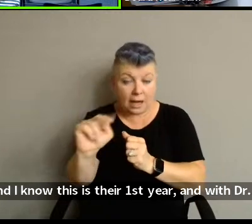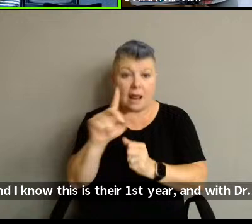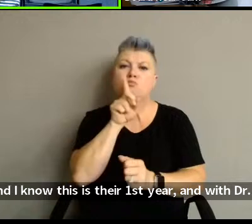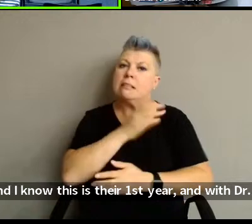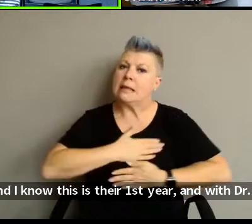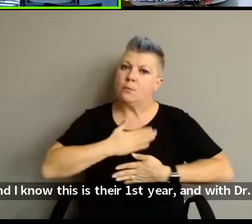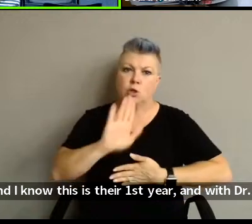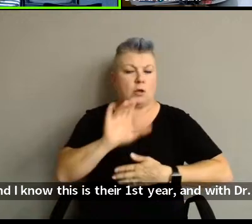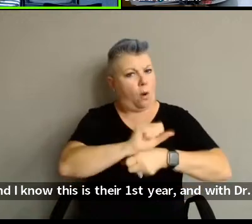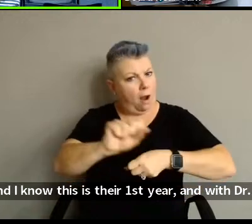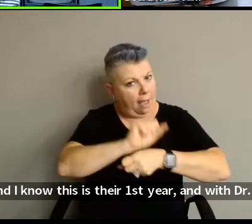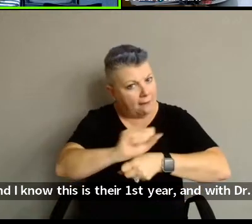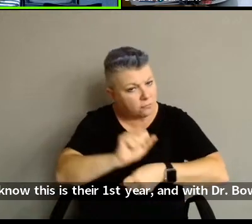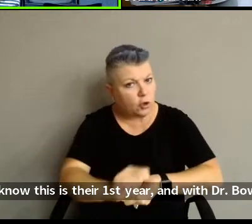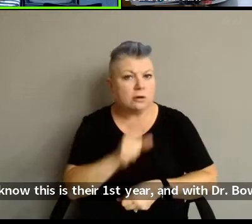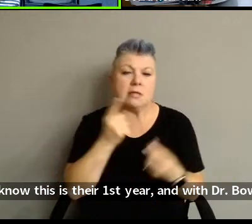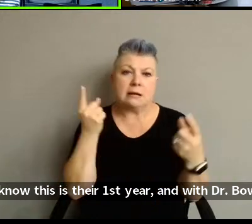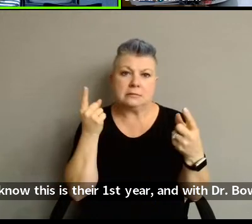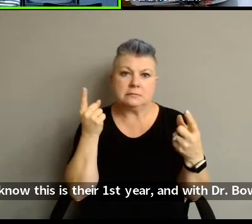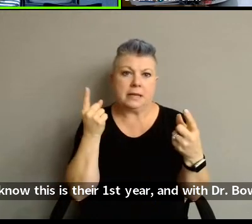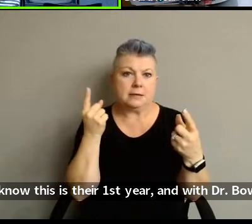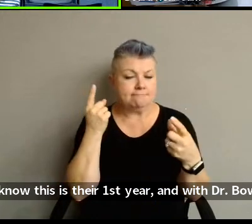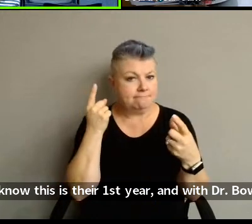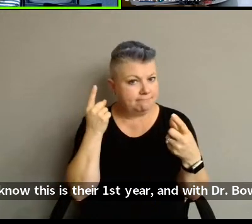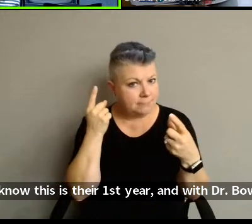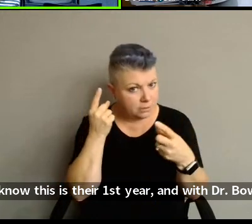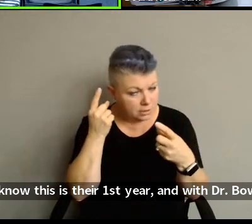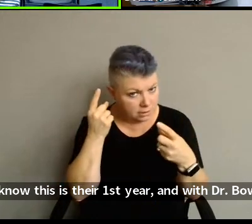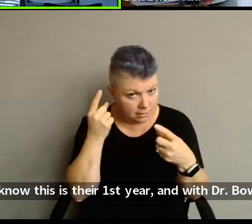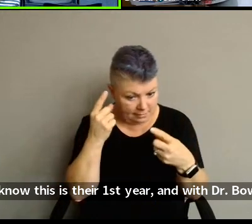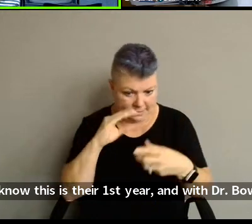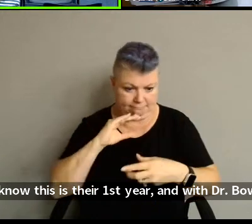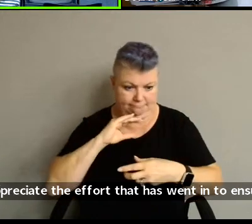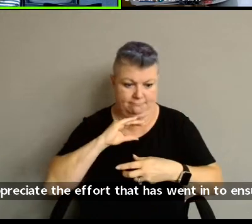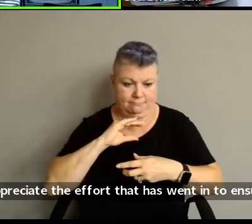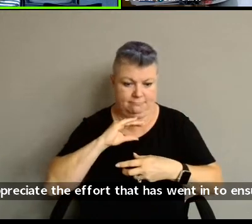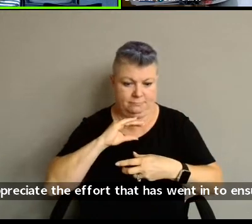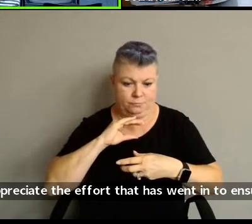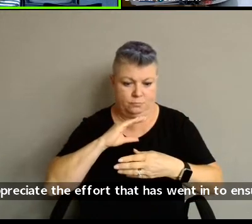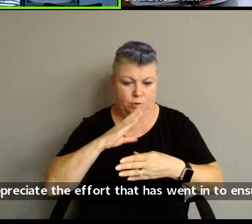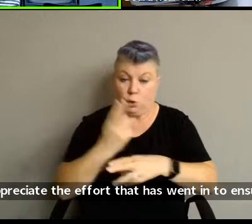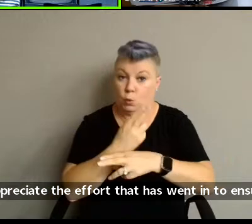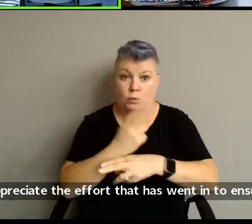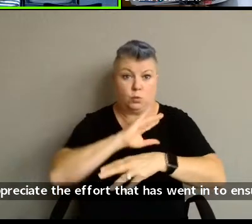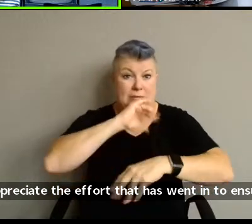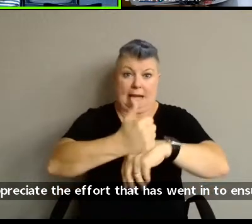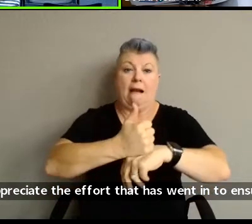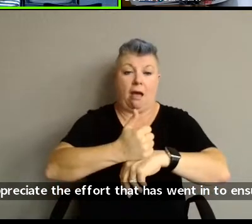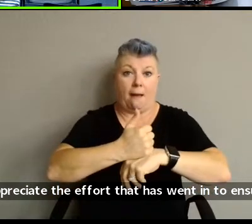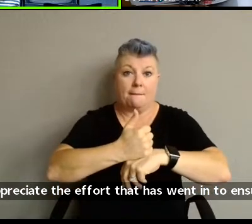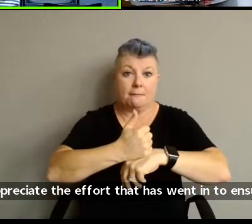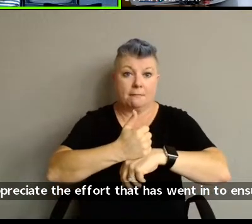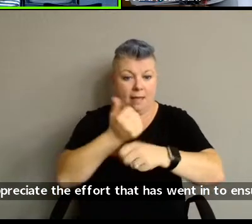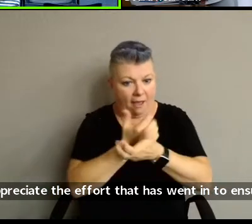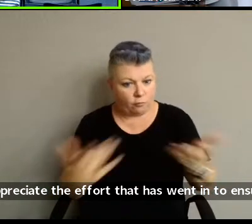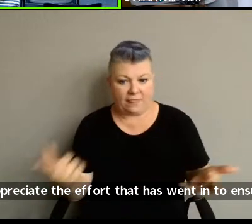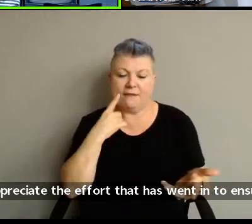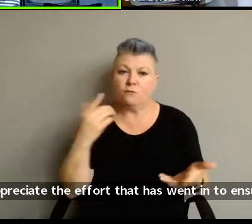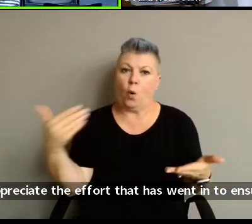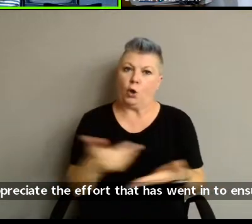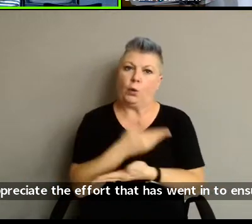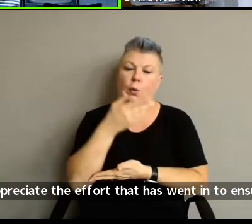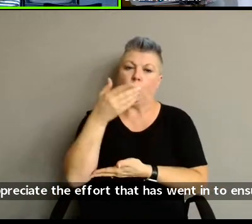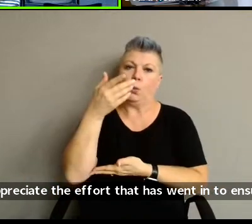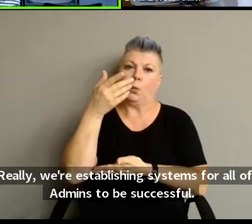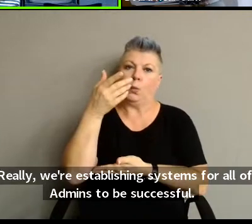went into ensuring that really we're establishing systems for all of our admins to be successful. Thank you.